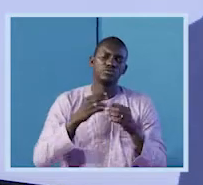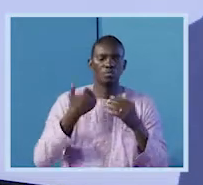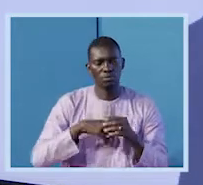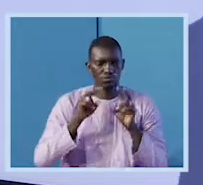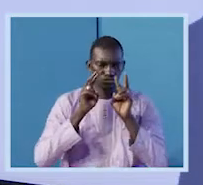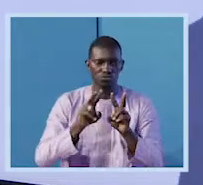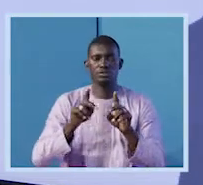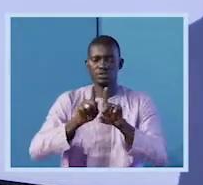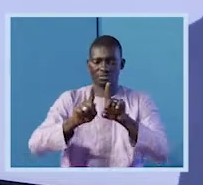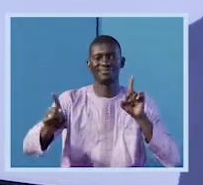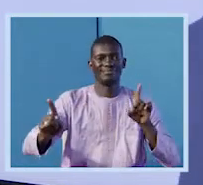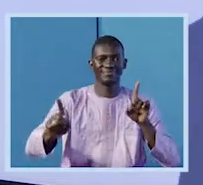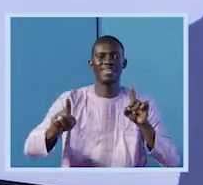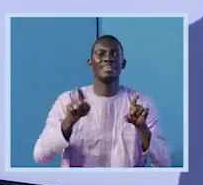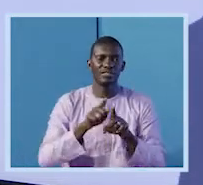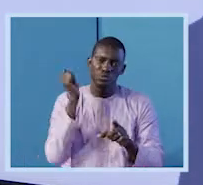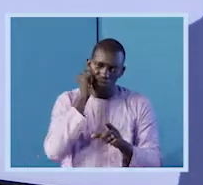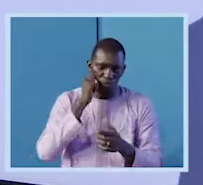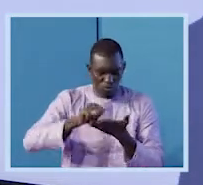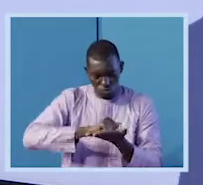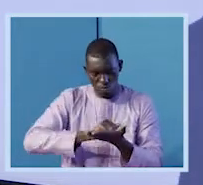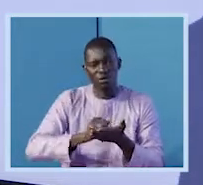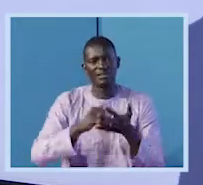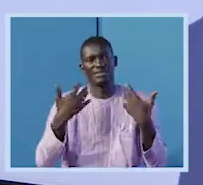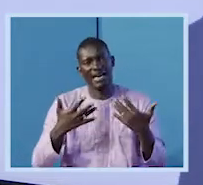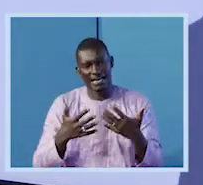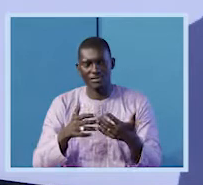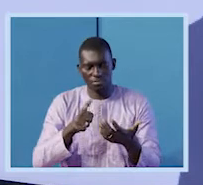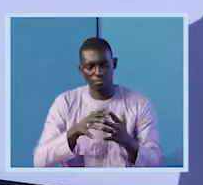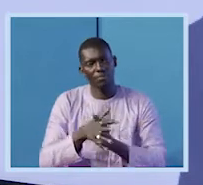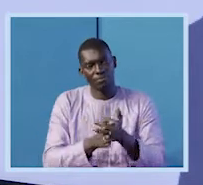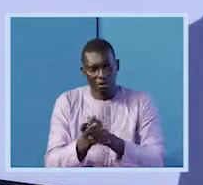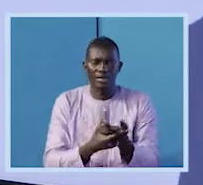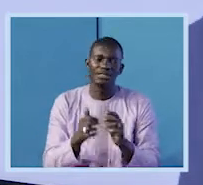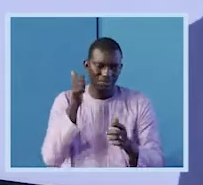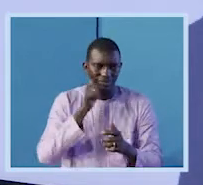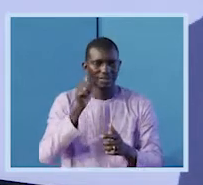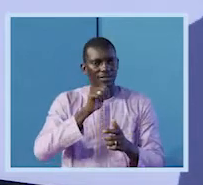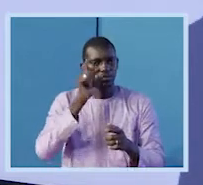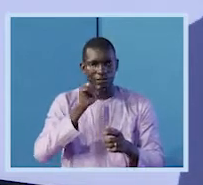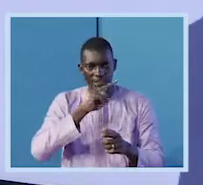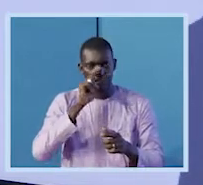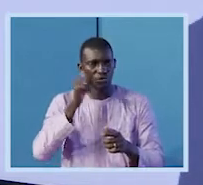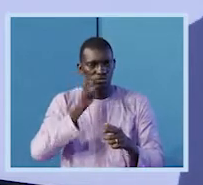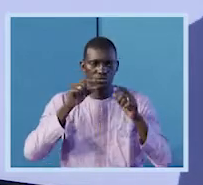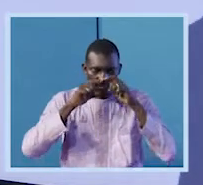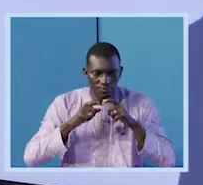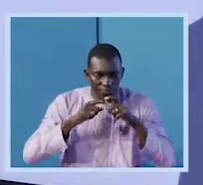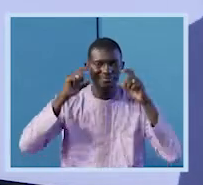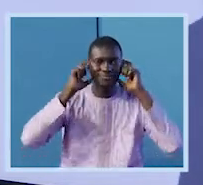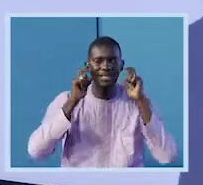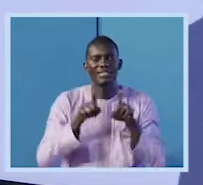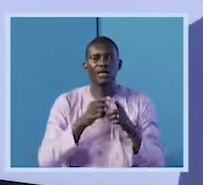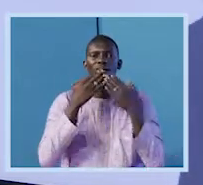distancing, to be frequently washing their hands, and also to the wearing of face masks. So this is something that I've been doing to also inform them